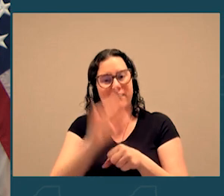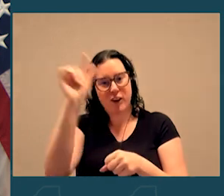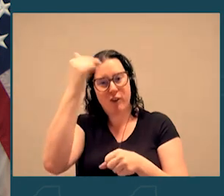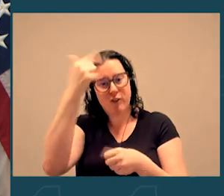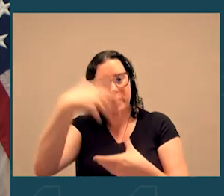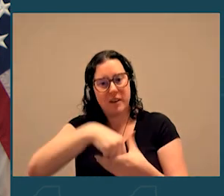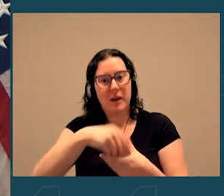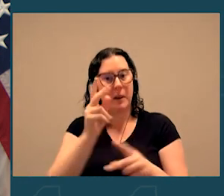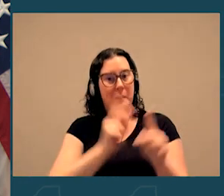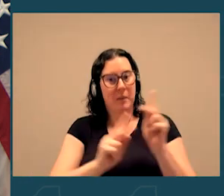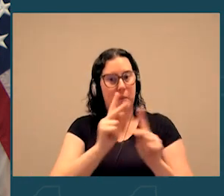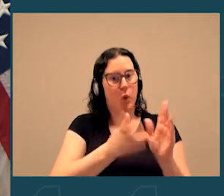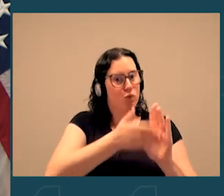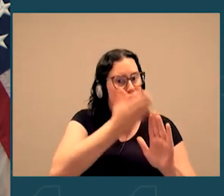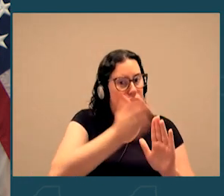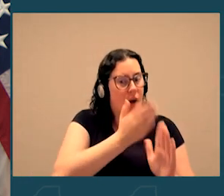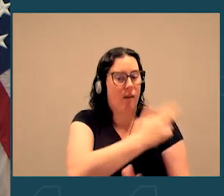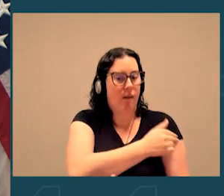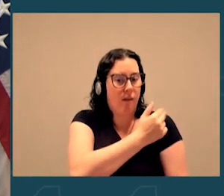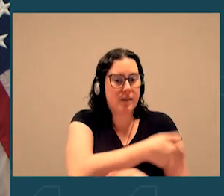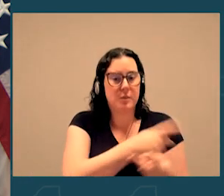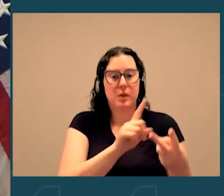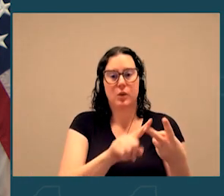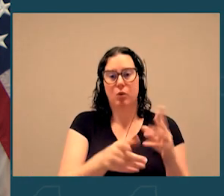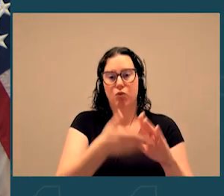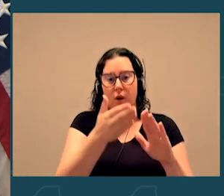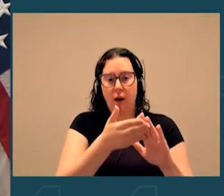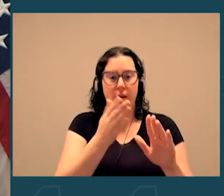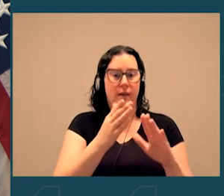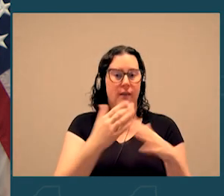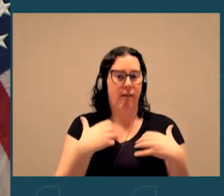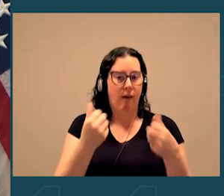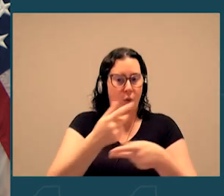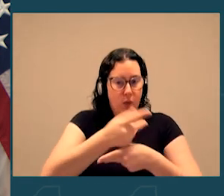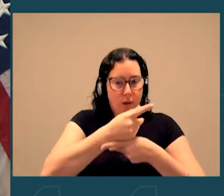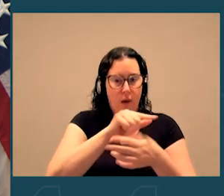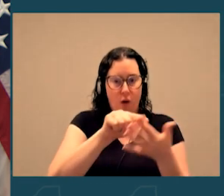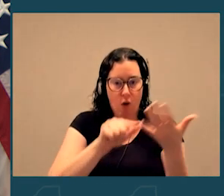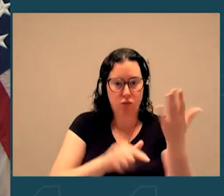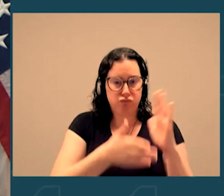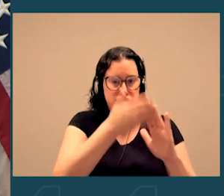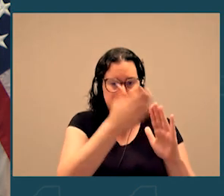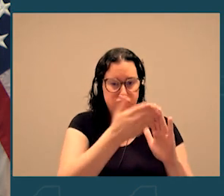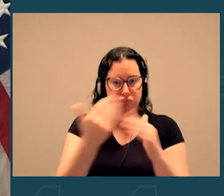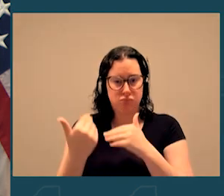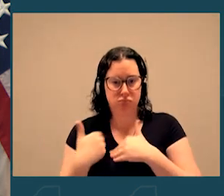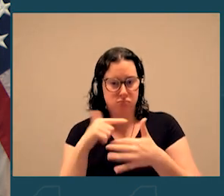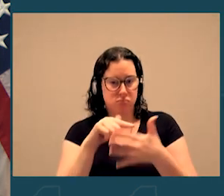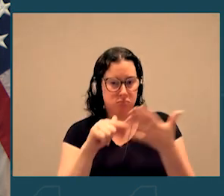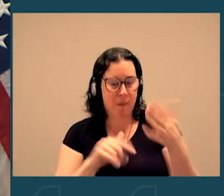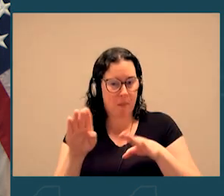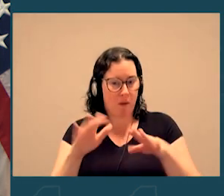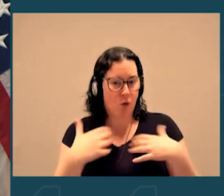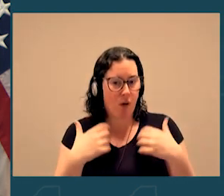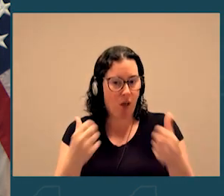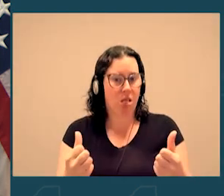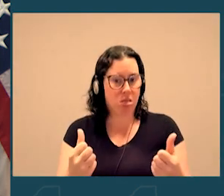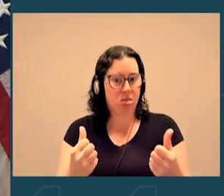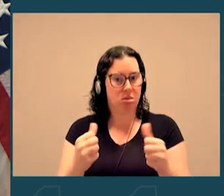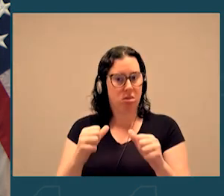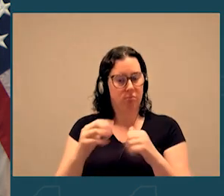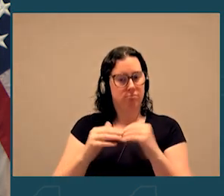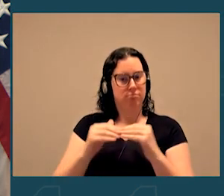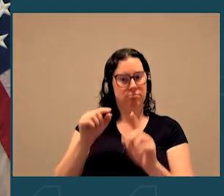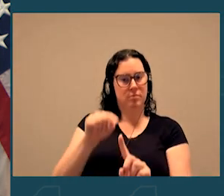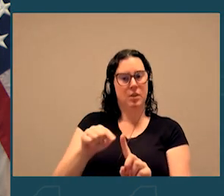running the hospitals and running the facilities, the healthcare operations and the behavioral health facilities. And God